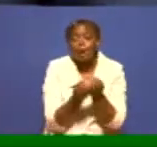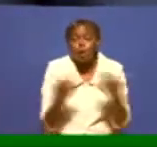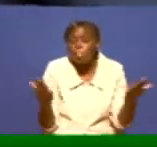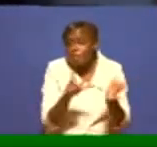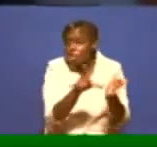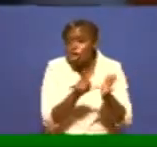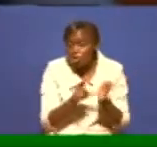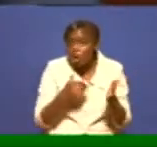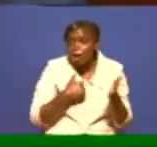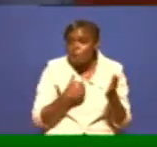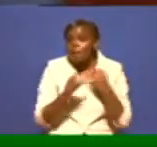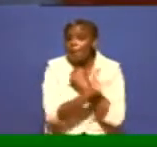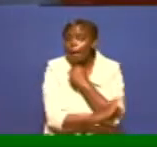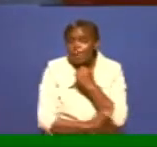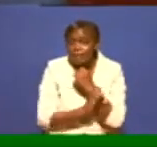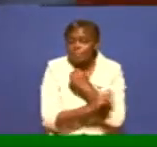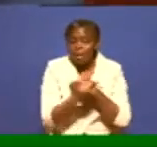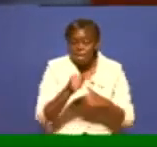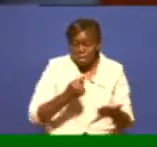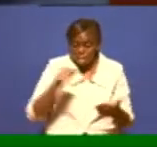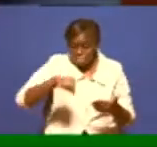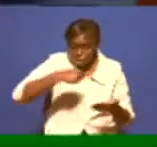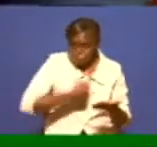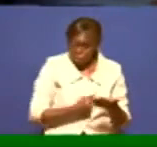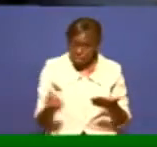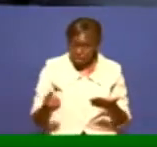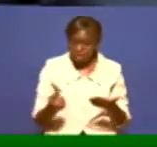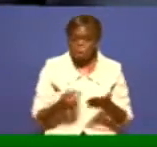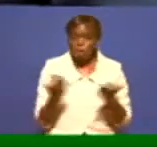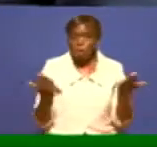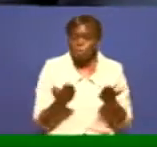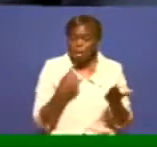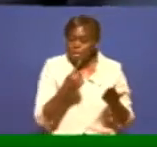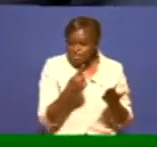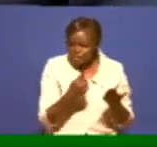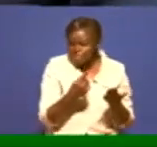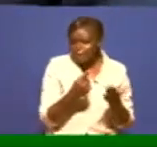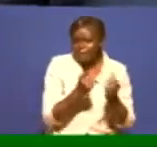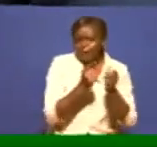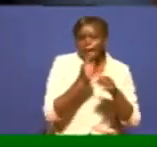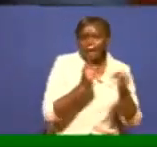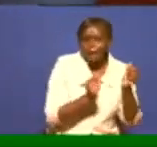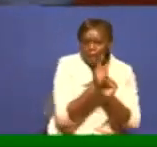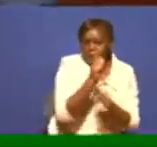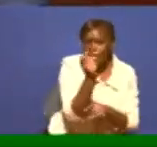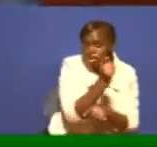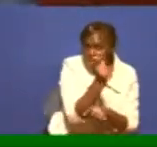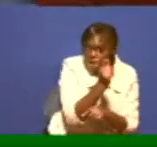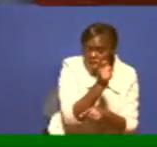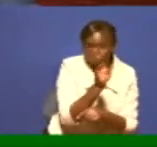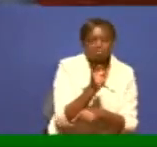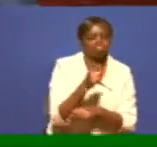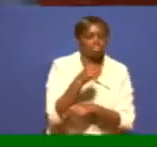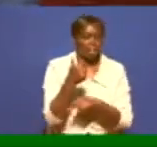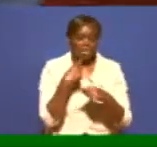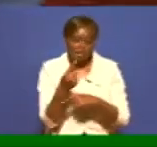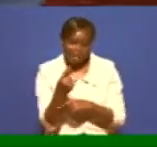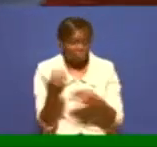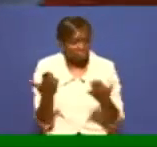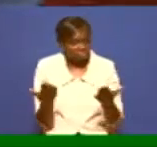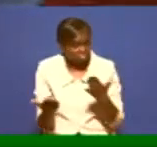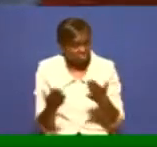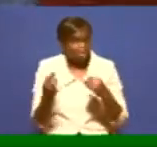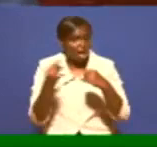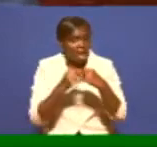seen this week, Honorable Speaker, where some are saying it's 11 trillion, others are saying it is